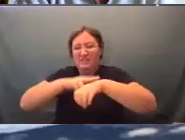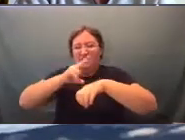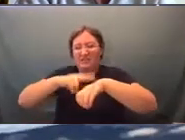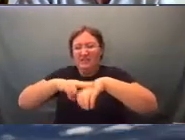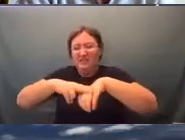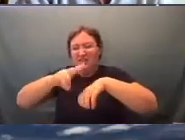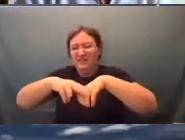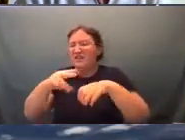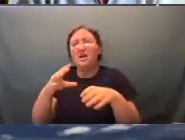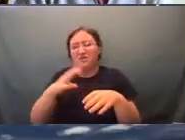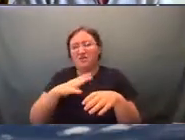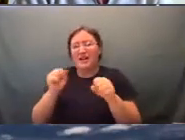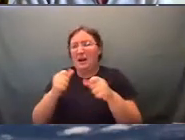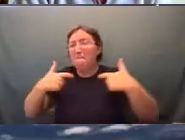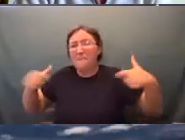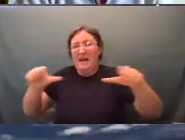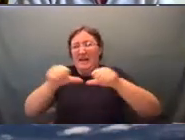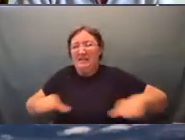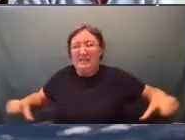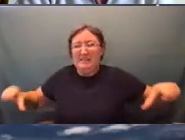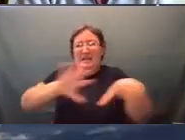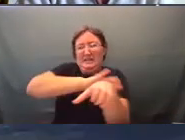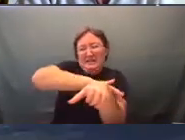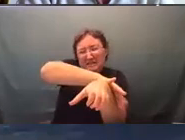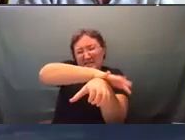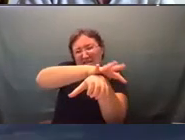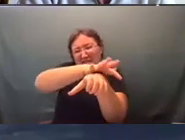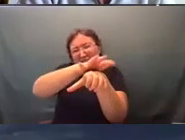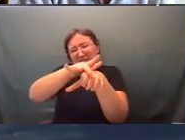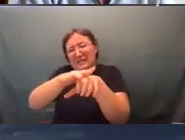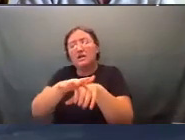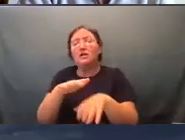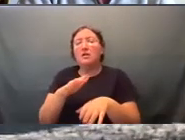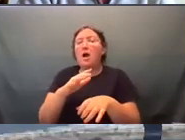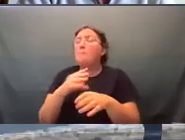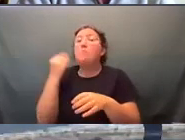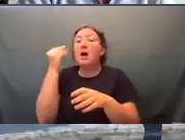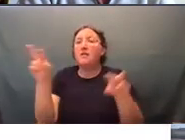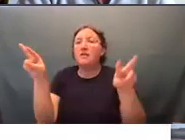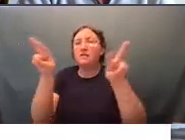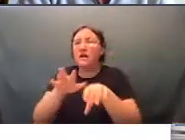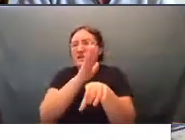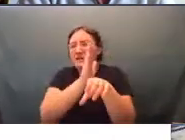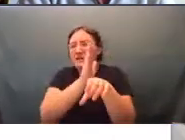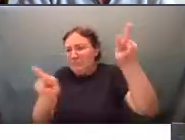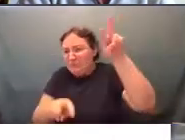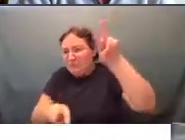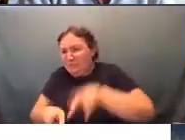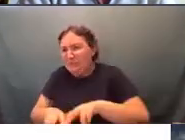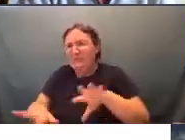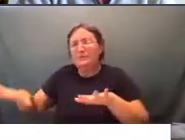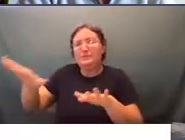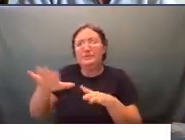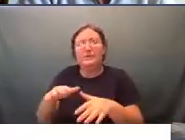swing around and you have these absolutely killer views of the valley, or shots